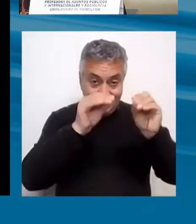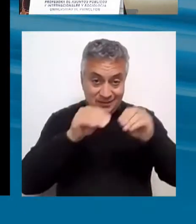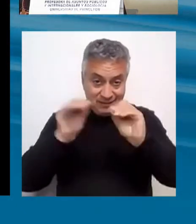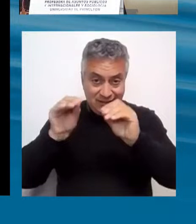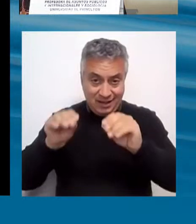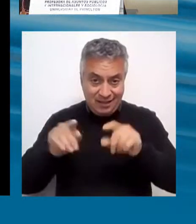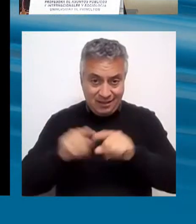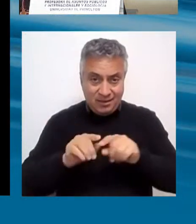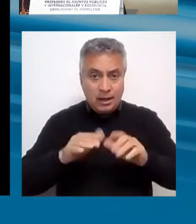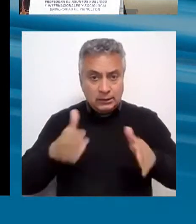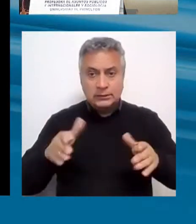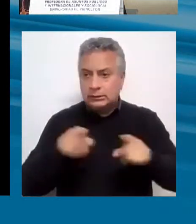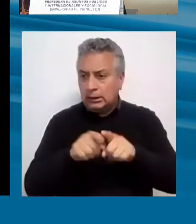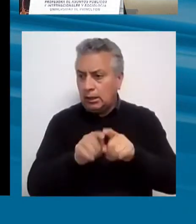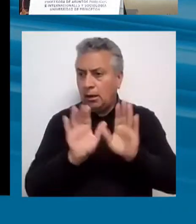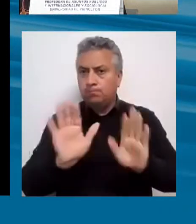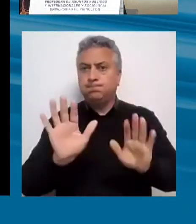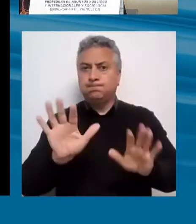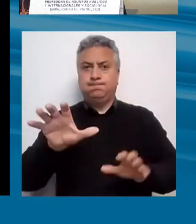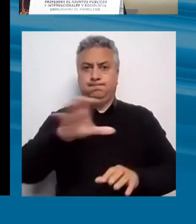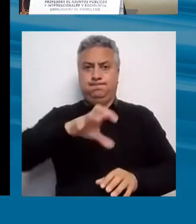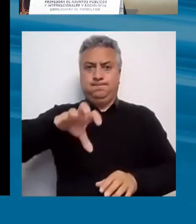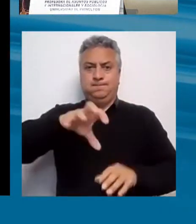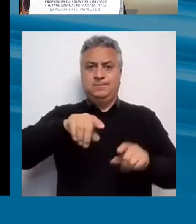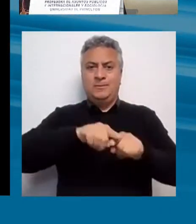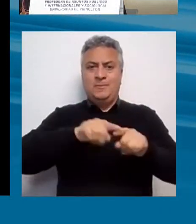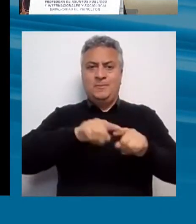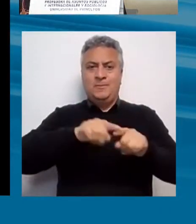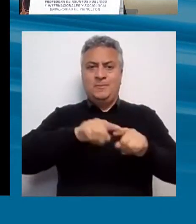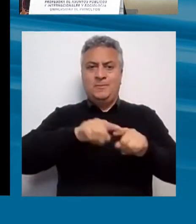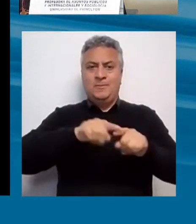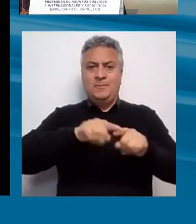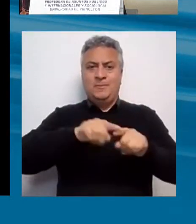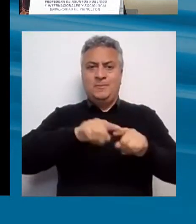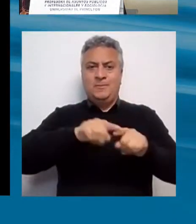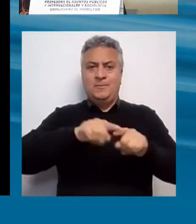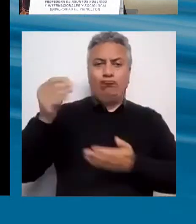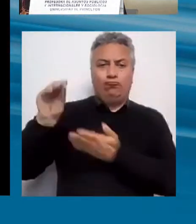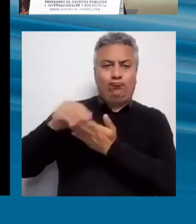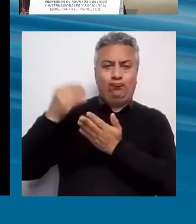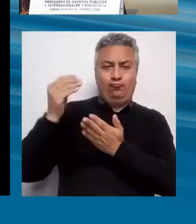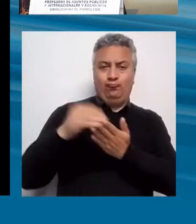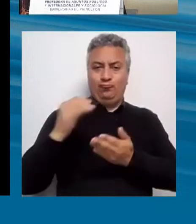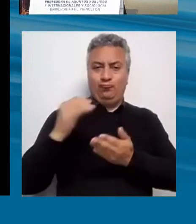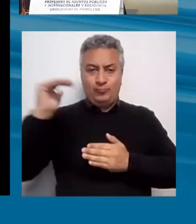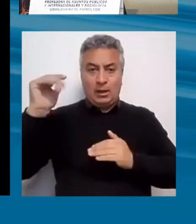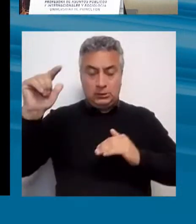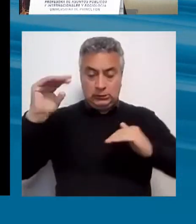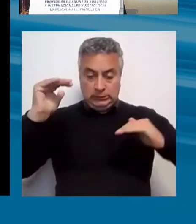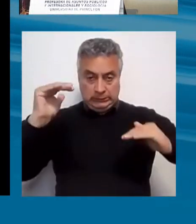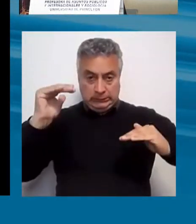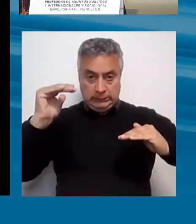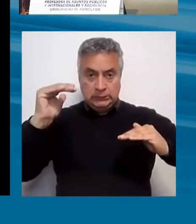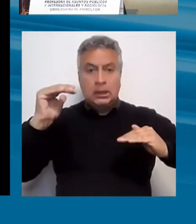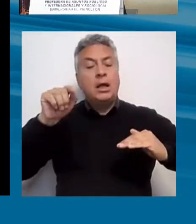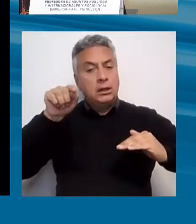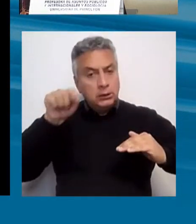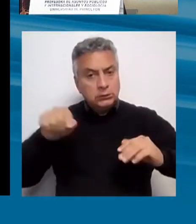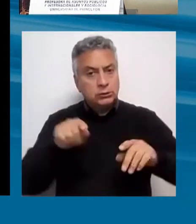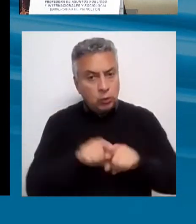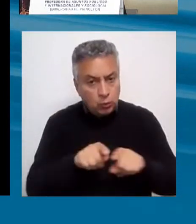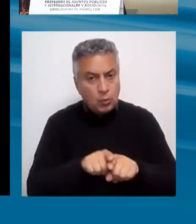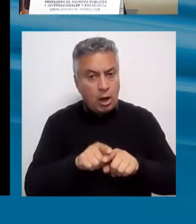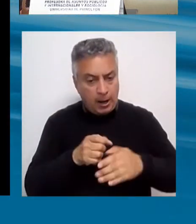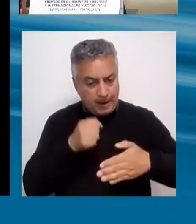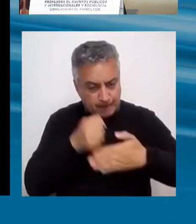level of concentration of revenue in certain wealthy groups. The mobility in